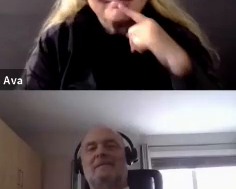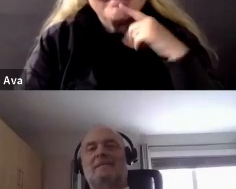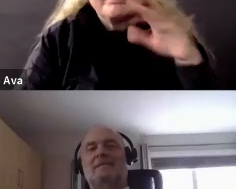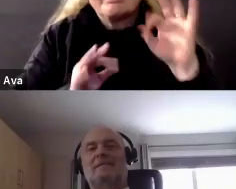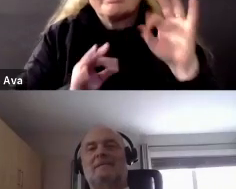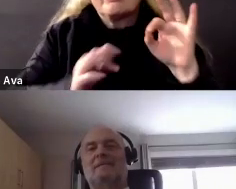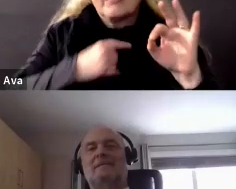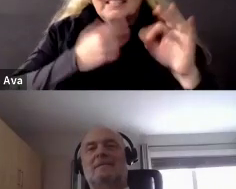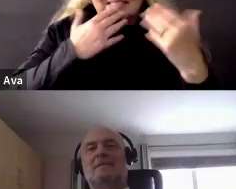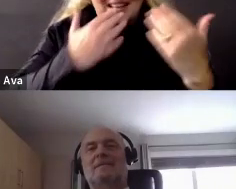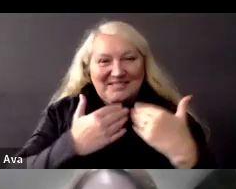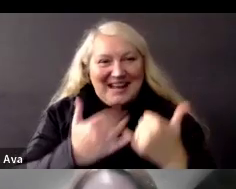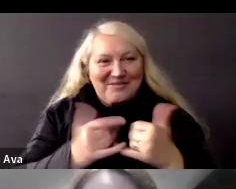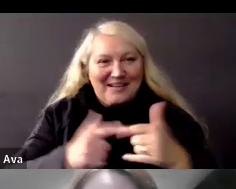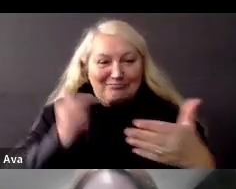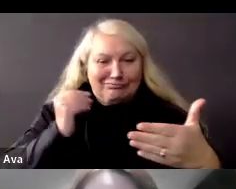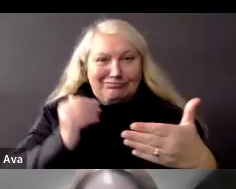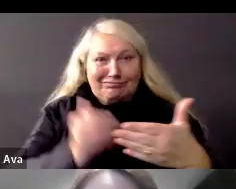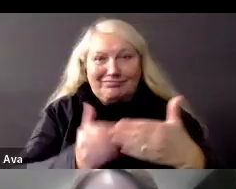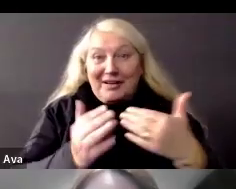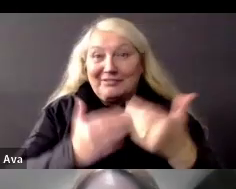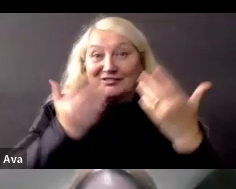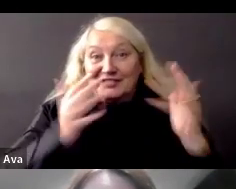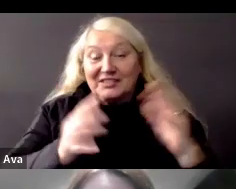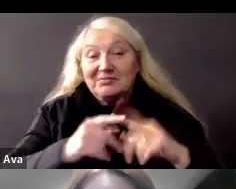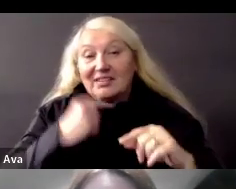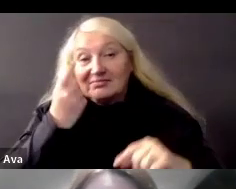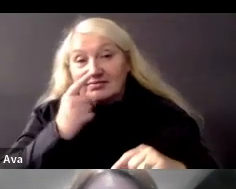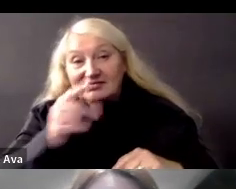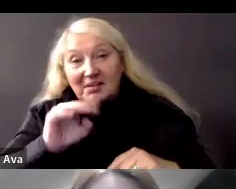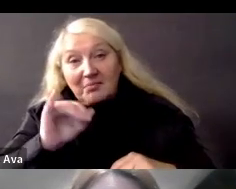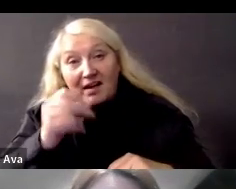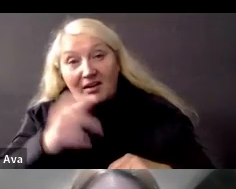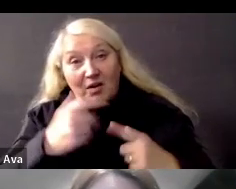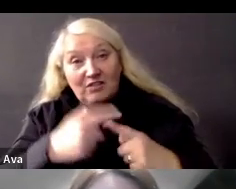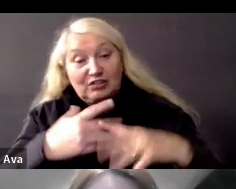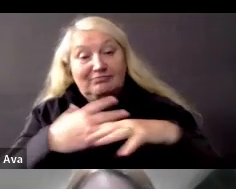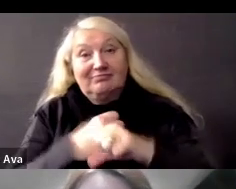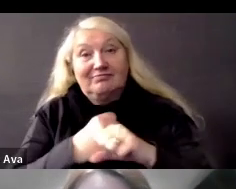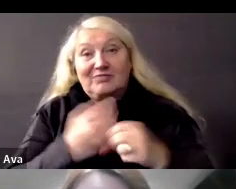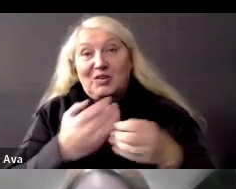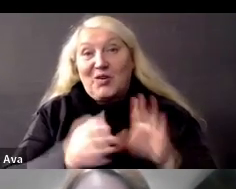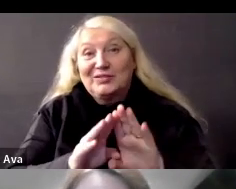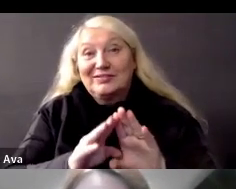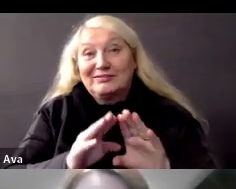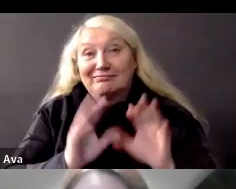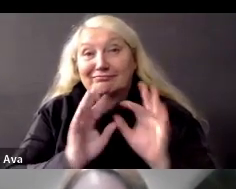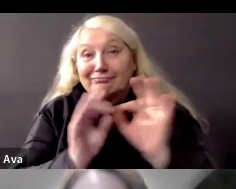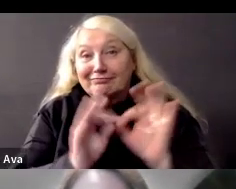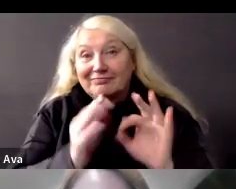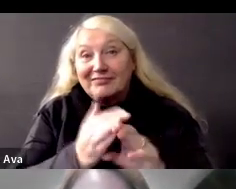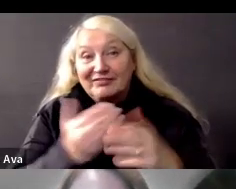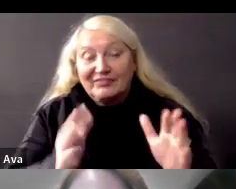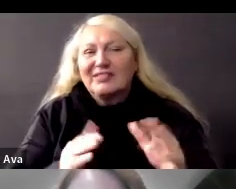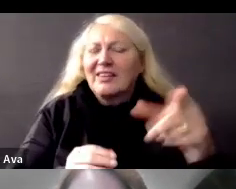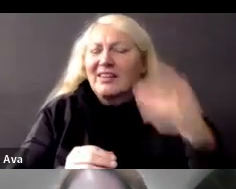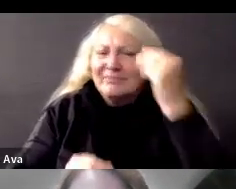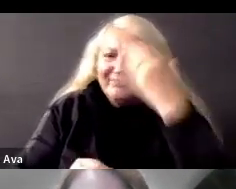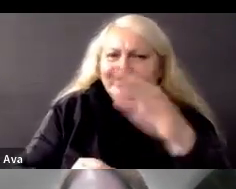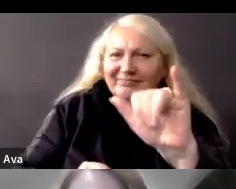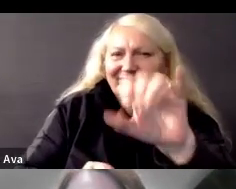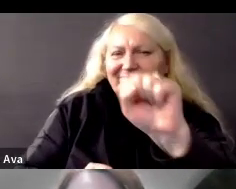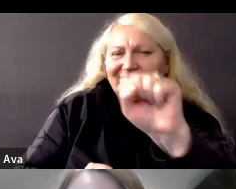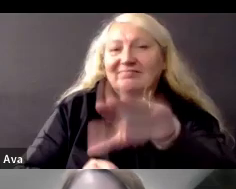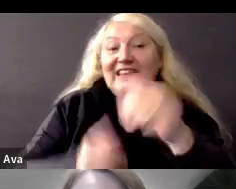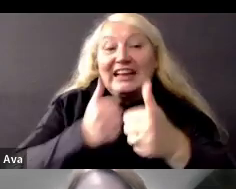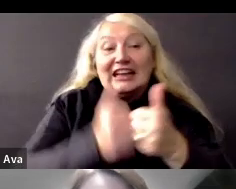words, closing statements to end our event today? Well, I want to thank the panelists, and I can only say,